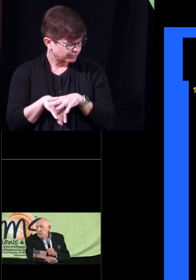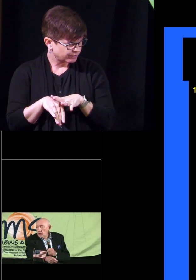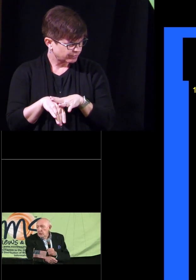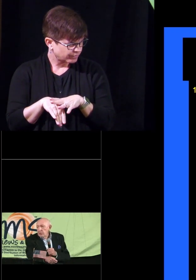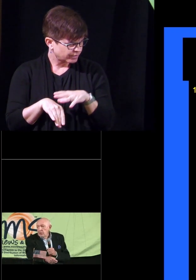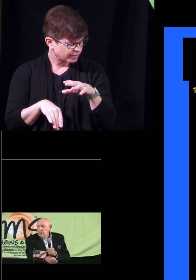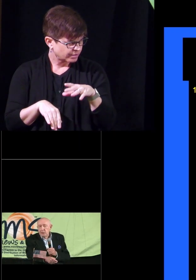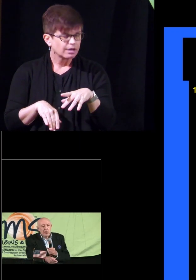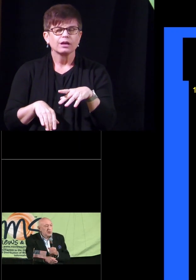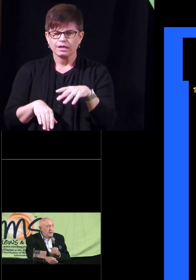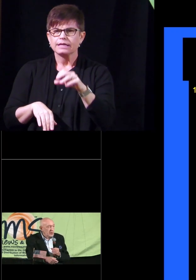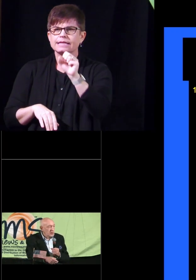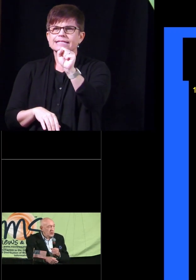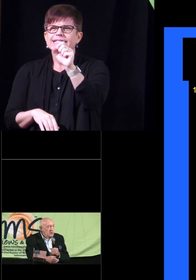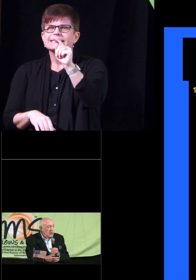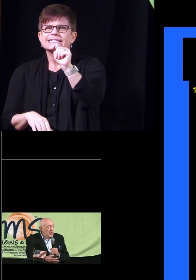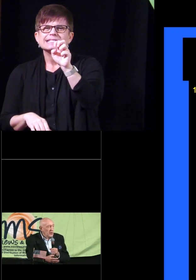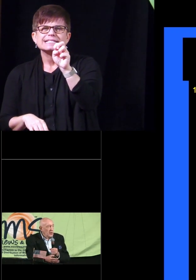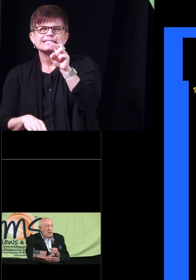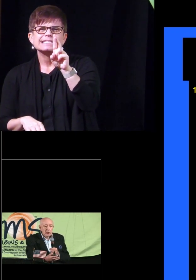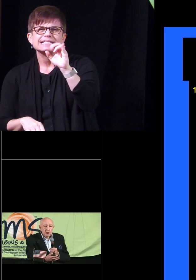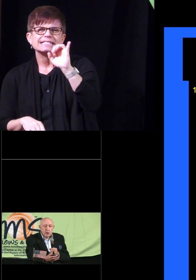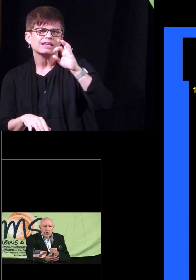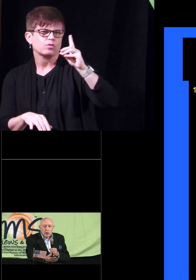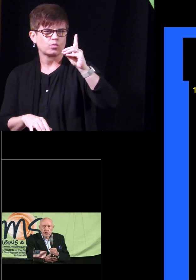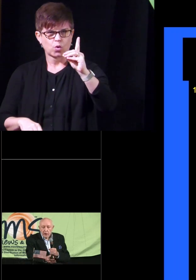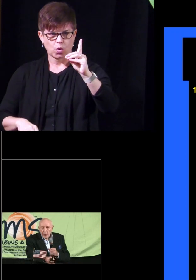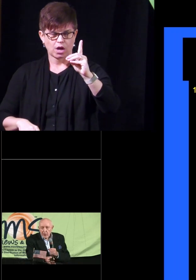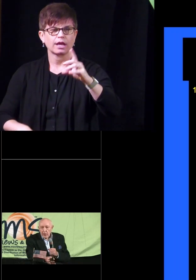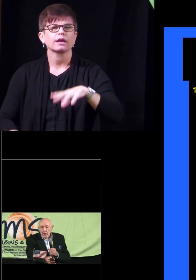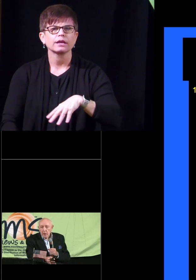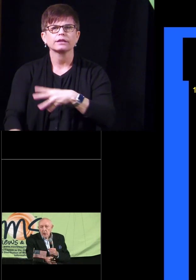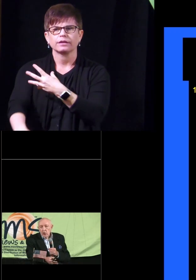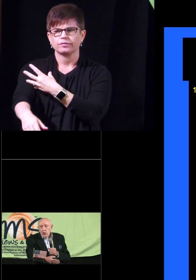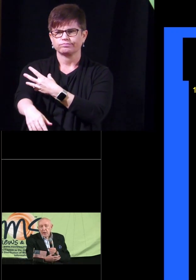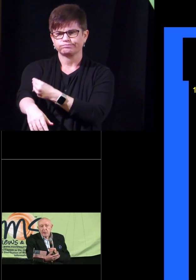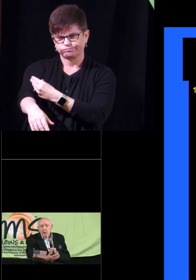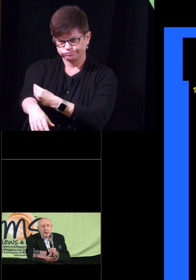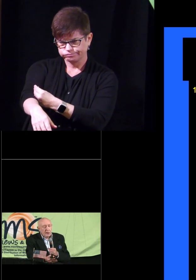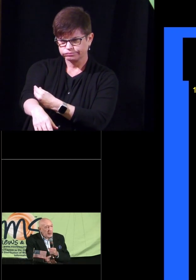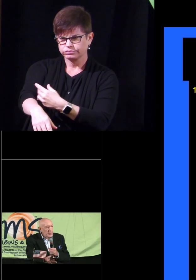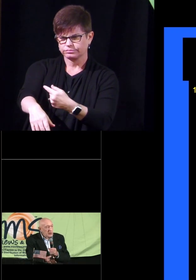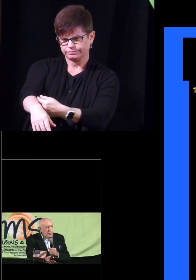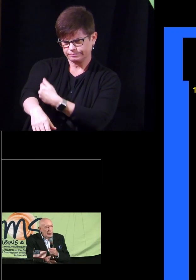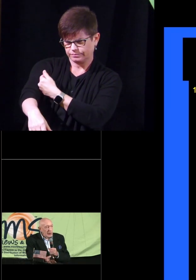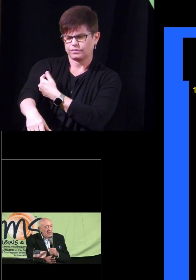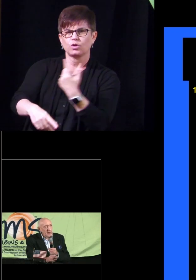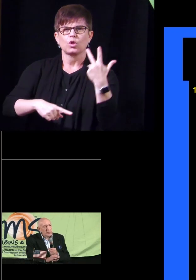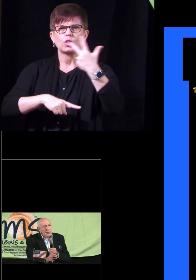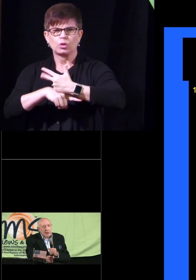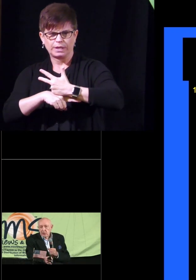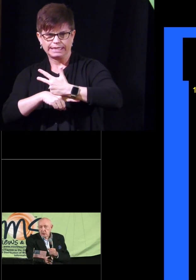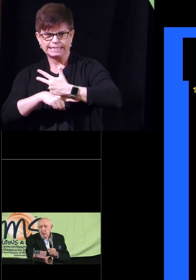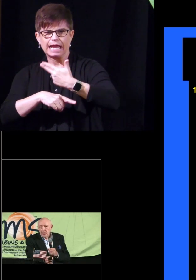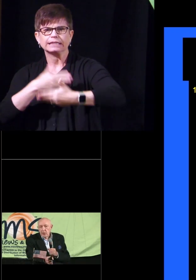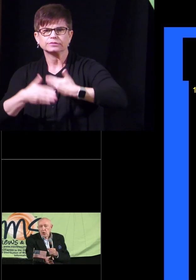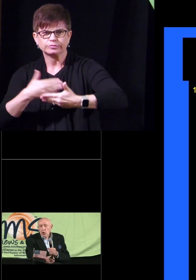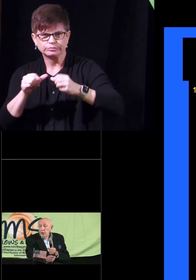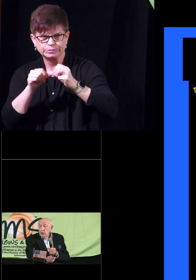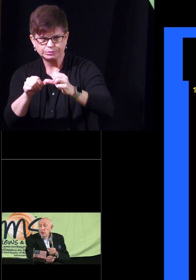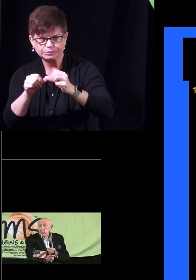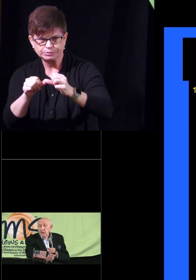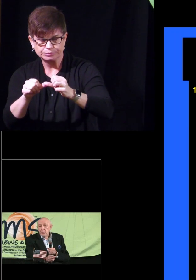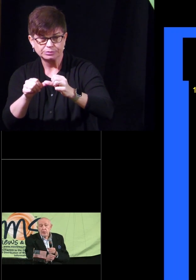classical type of steroid treatment has been intravenous steroid. We call Solumedrol. We give it over 3 days typically. That is our classical